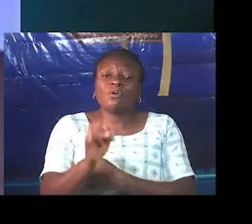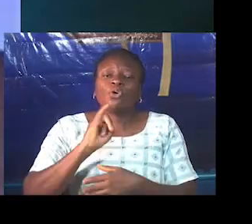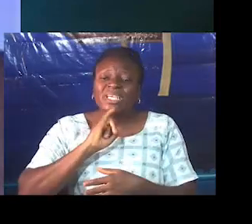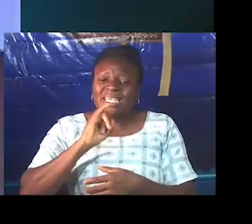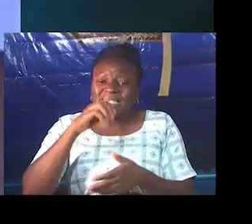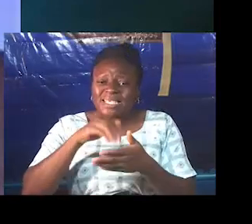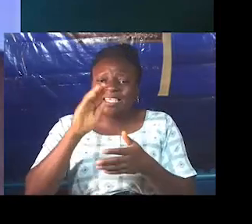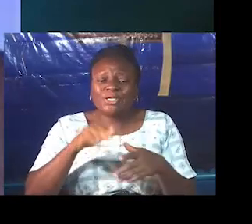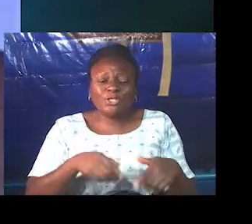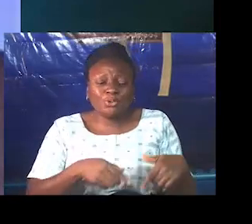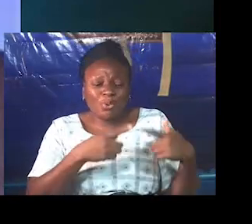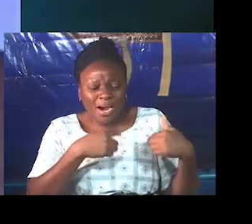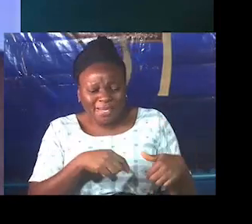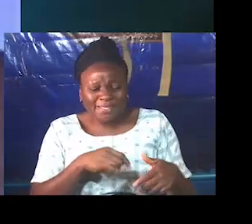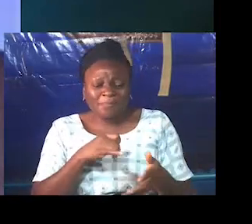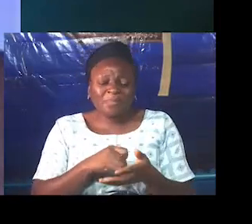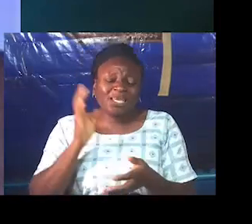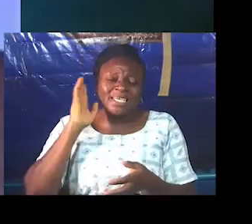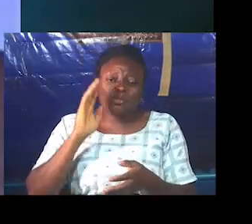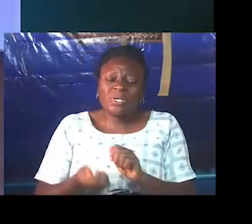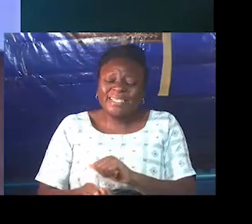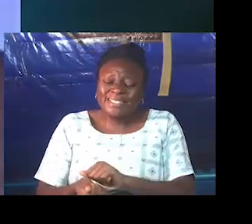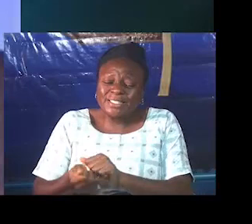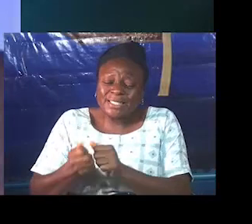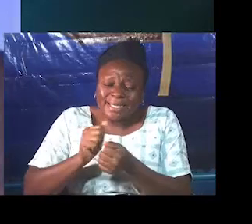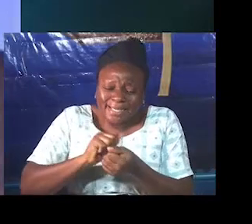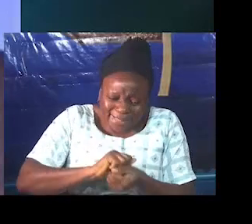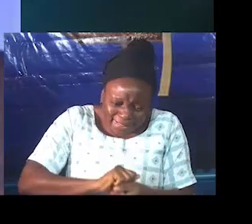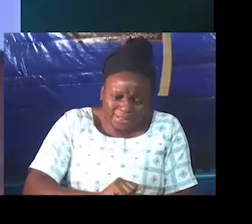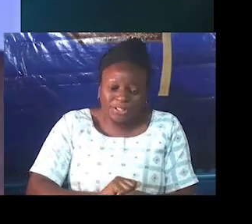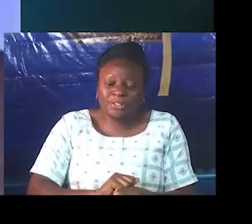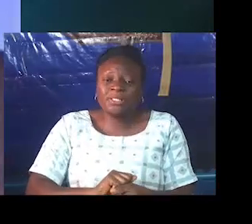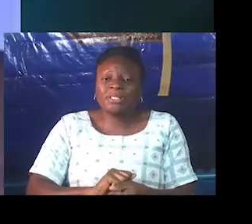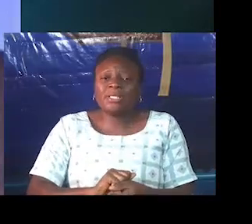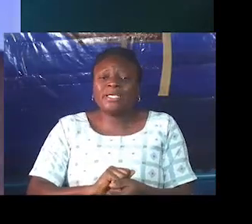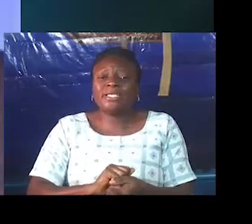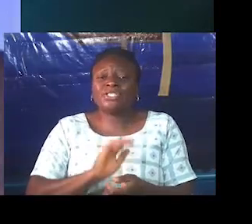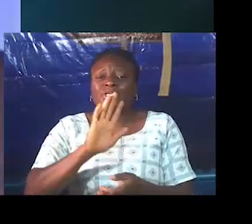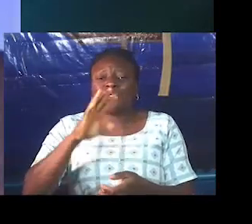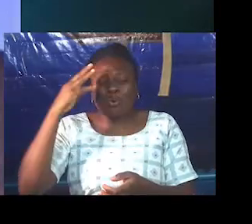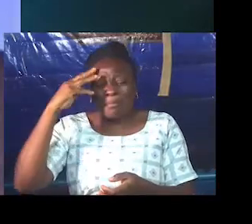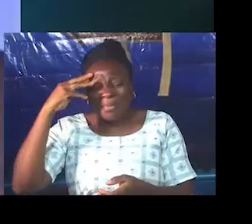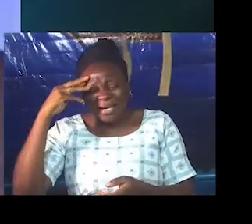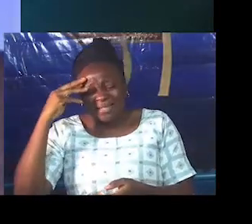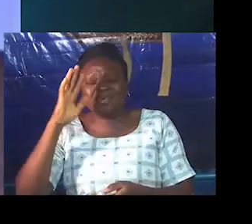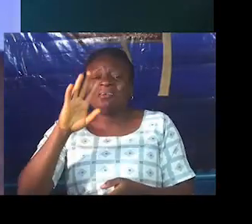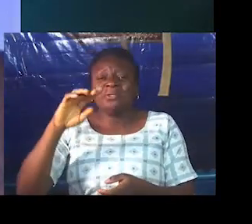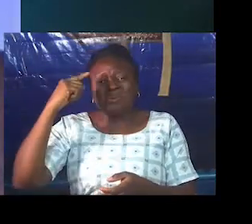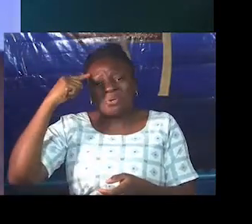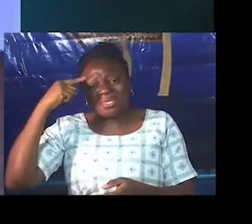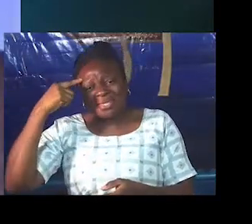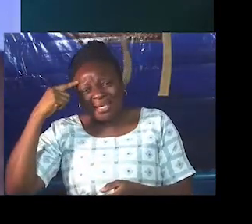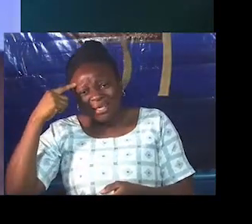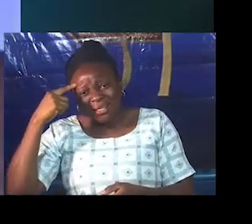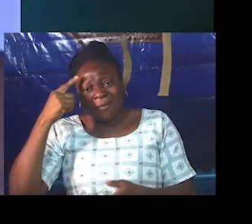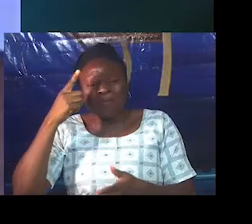that your own mind, your own thinking, your own concept of life, your own